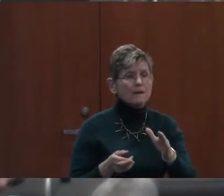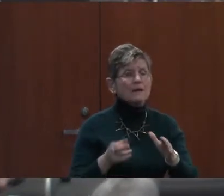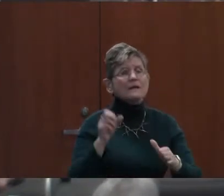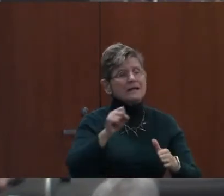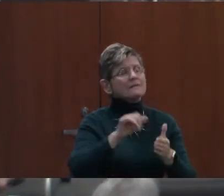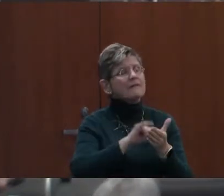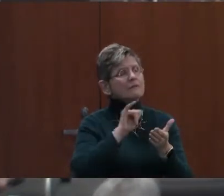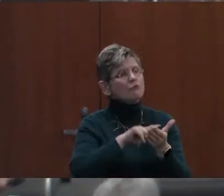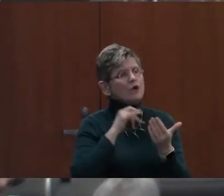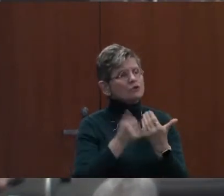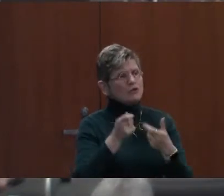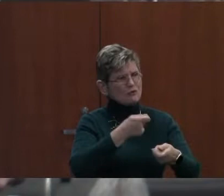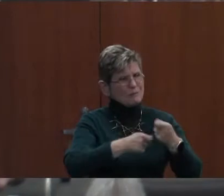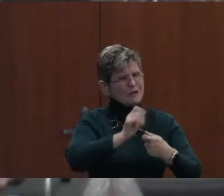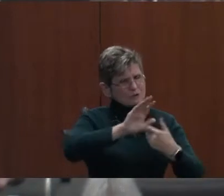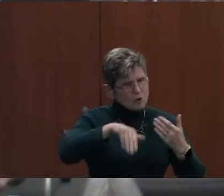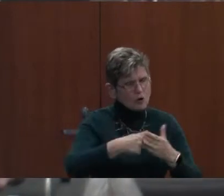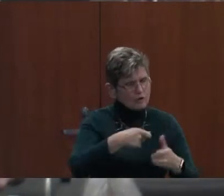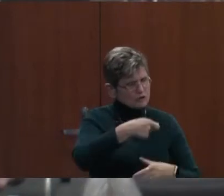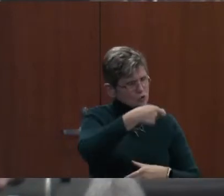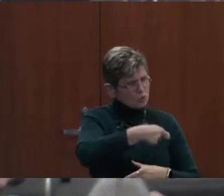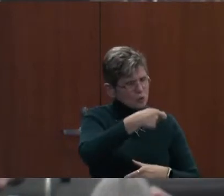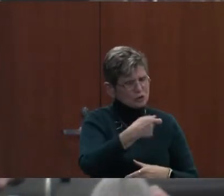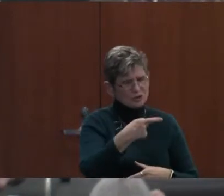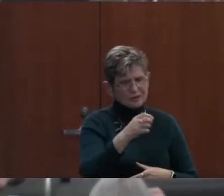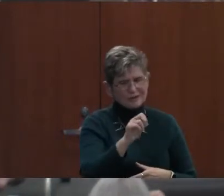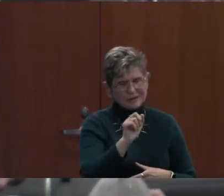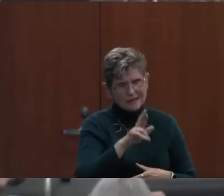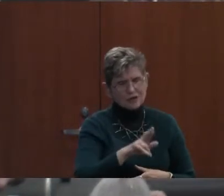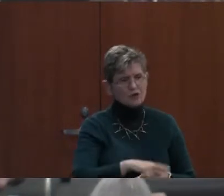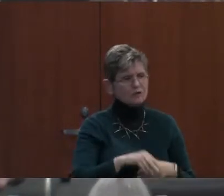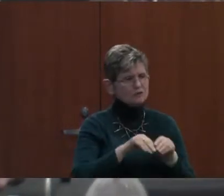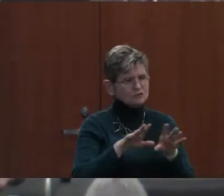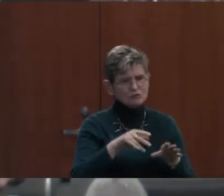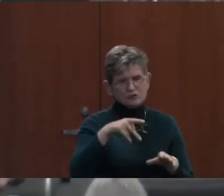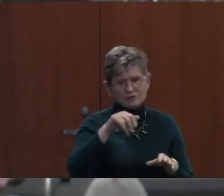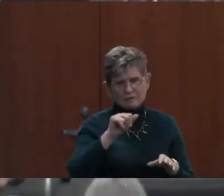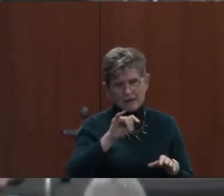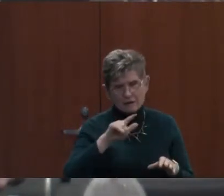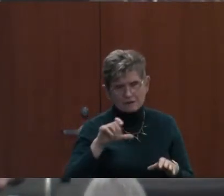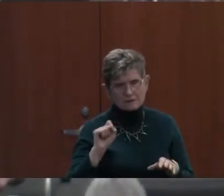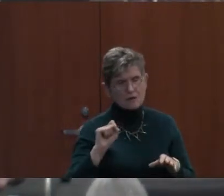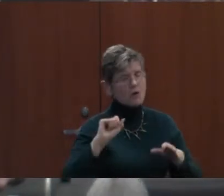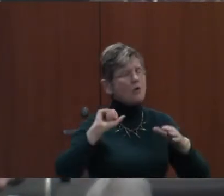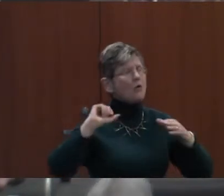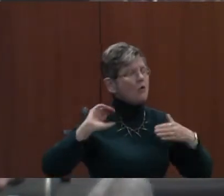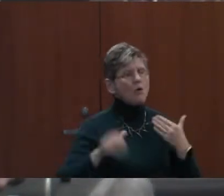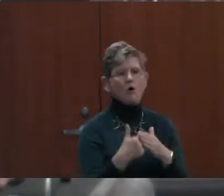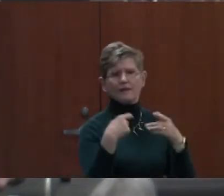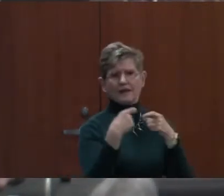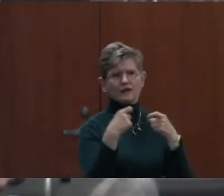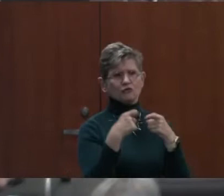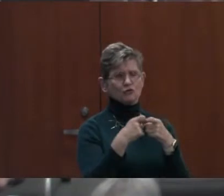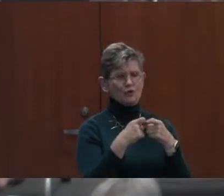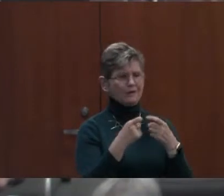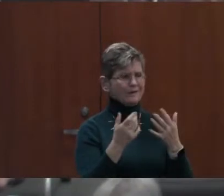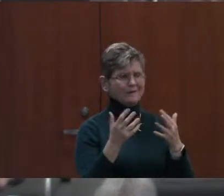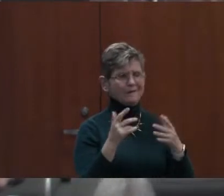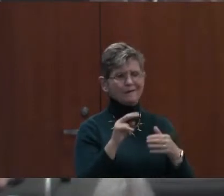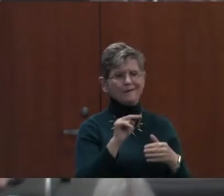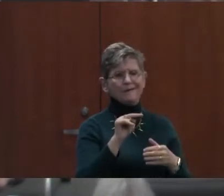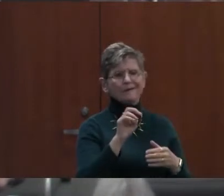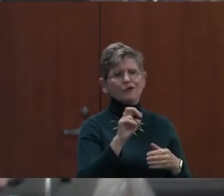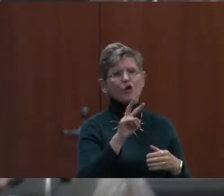project's going to replace all the switchgear in the building and all the distribution panels in the building. So all the electrical nerve center